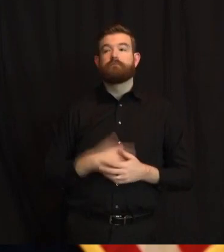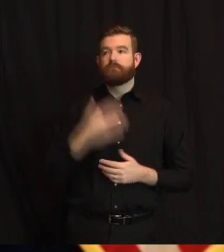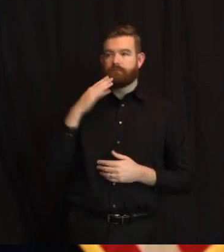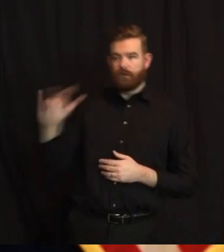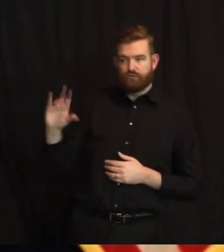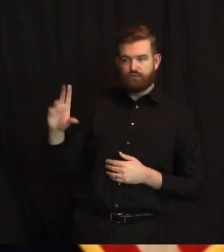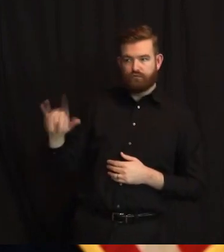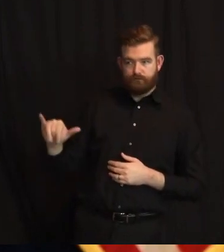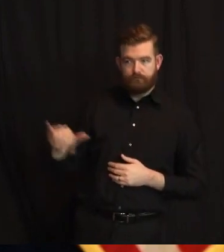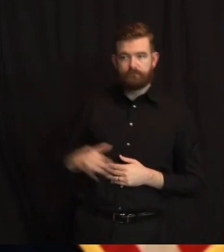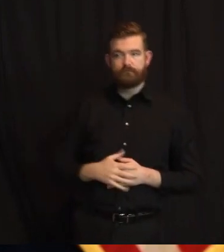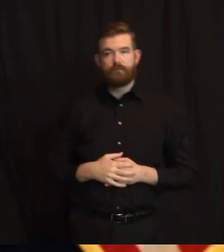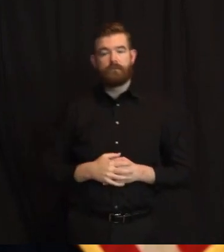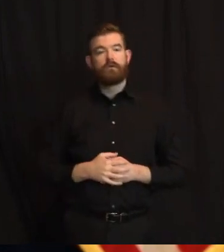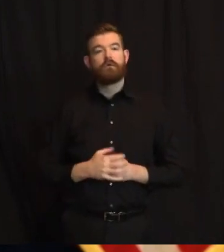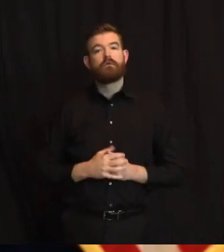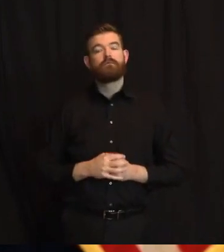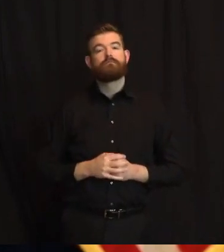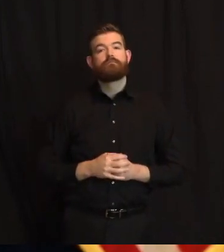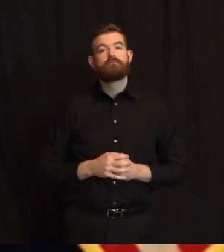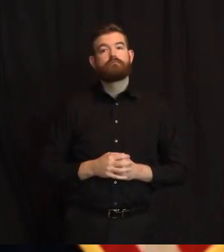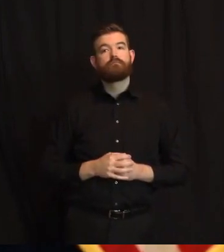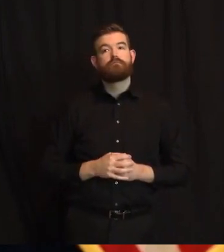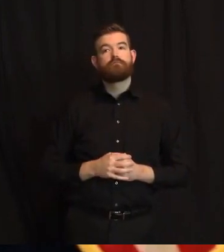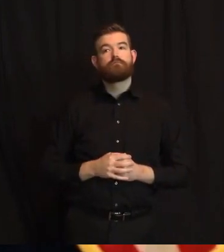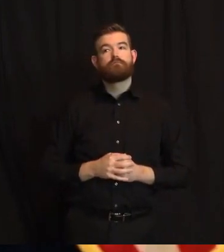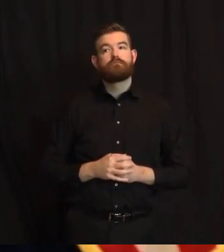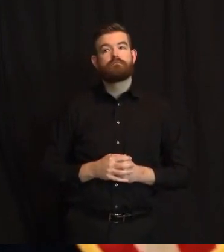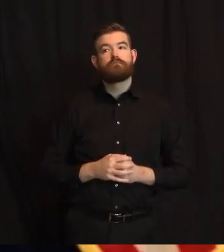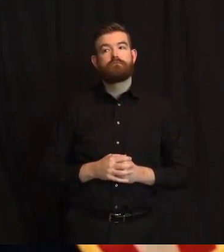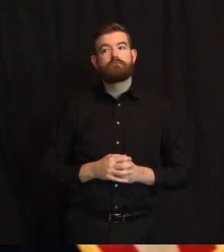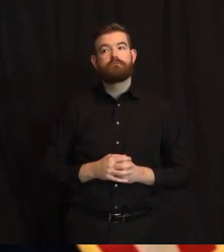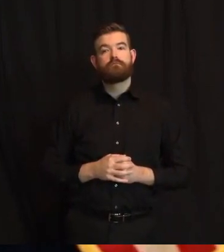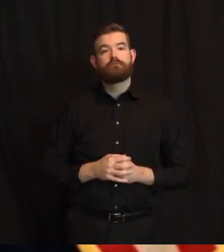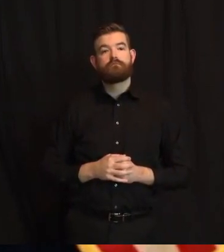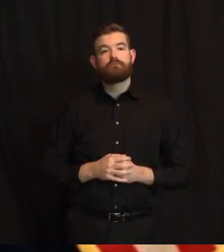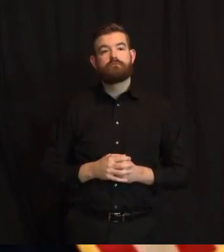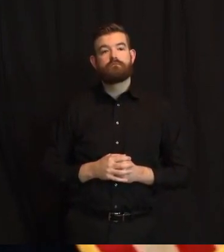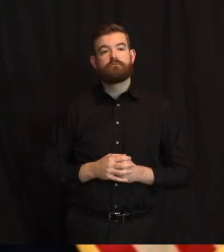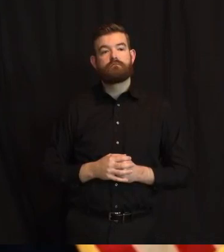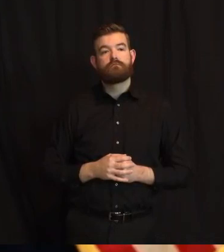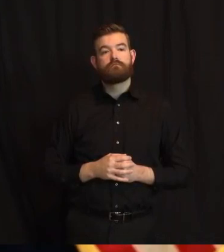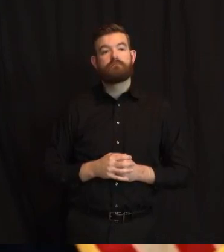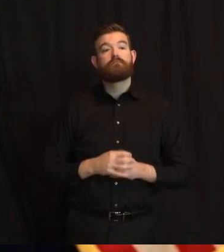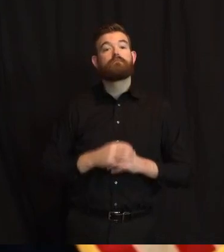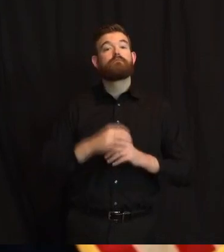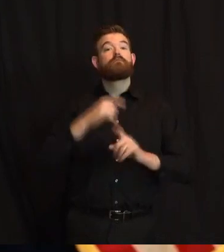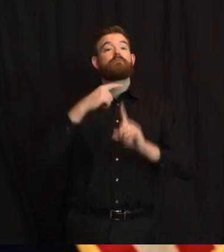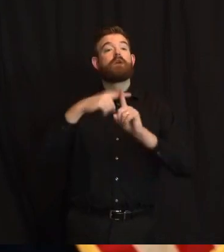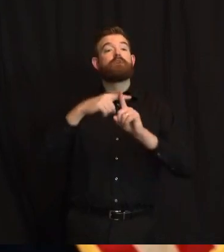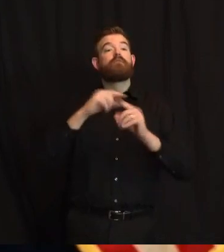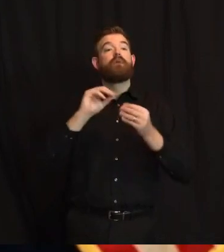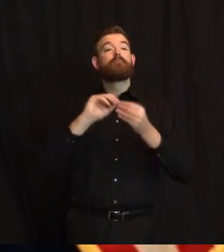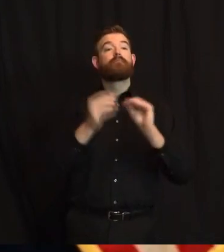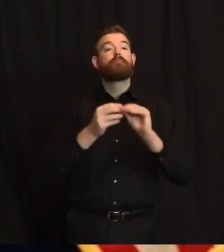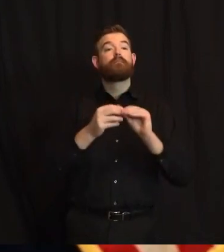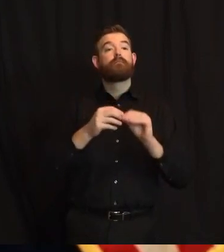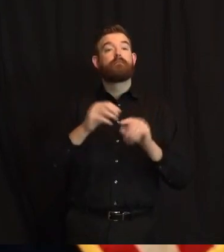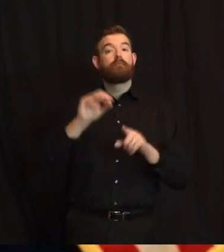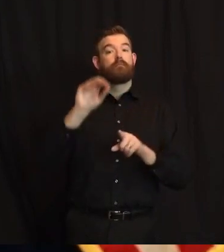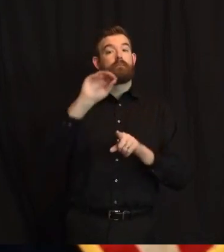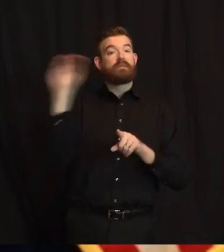the positives are running, as we said yesterday, at about where they've been, right? So it's about just 44. North of 44%, which again is something